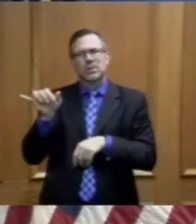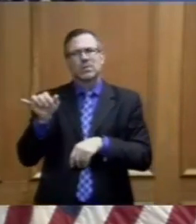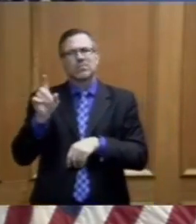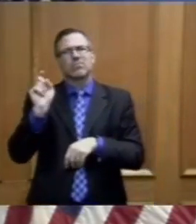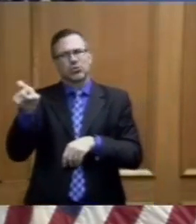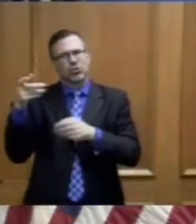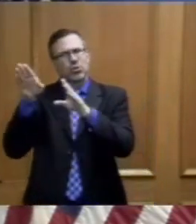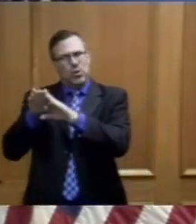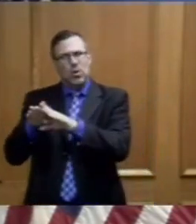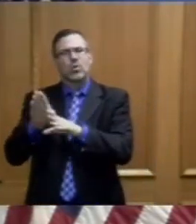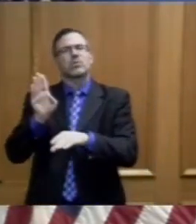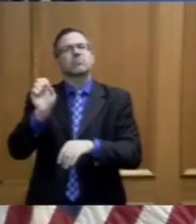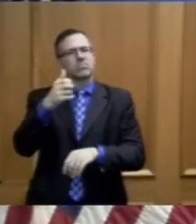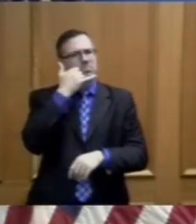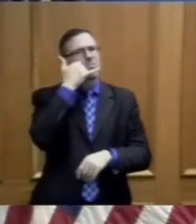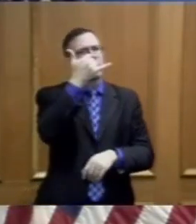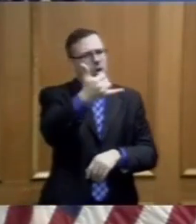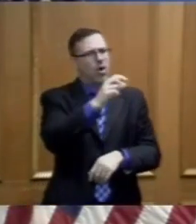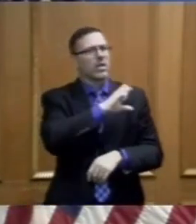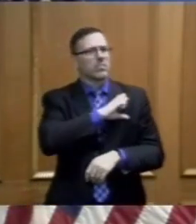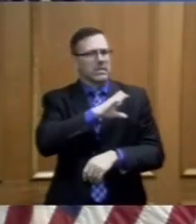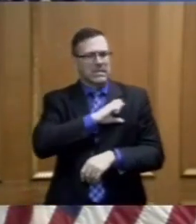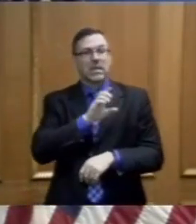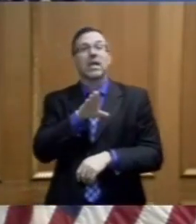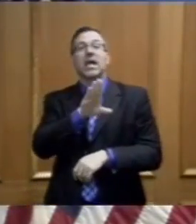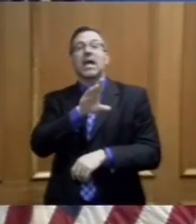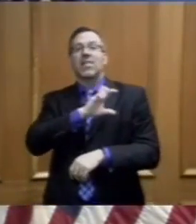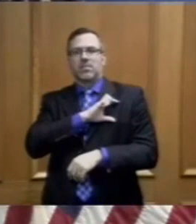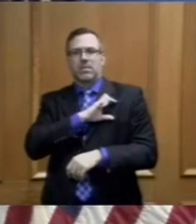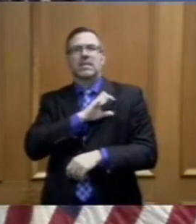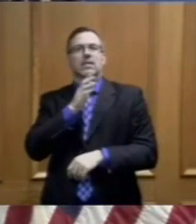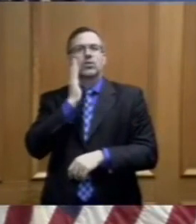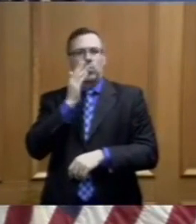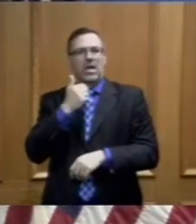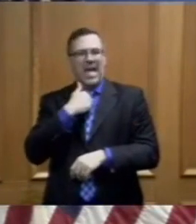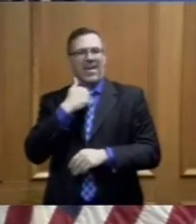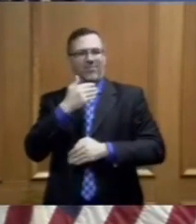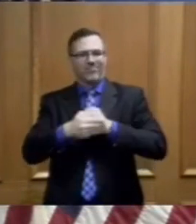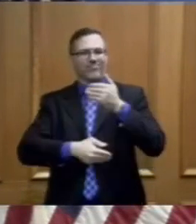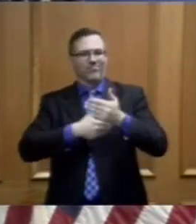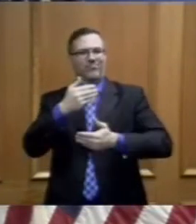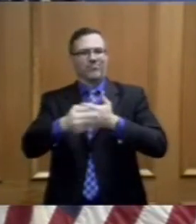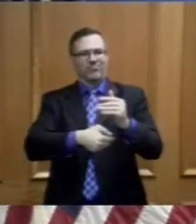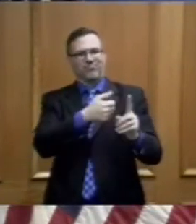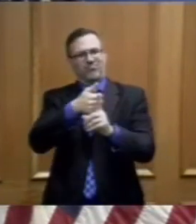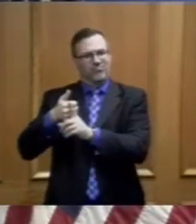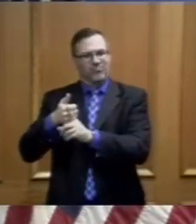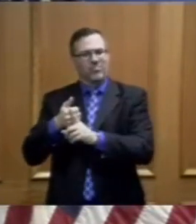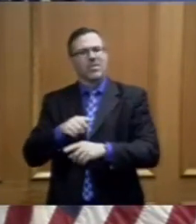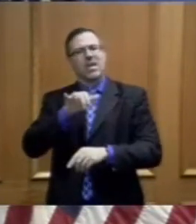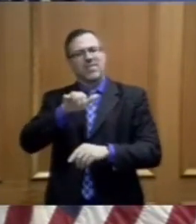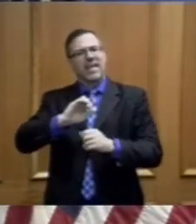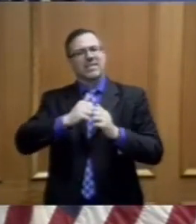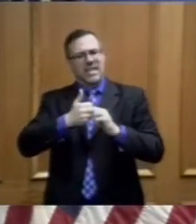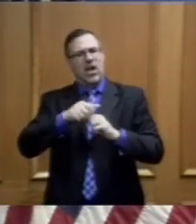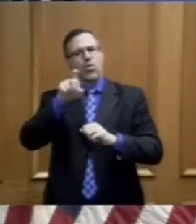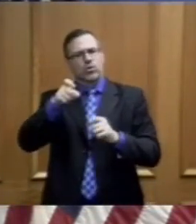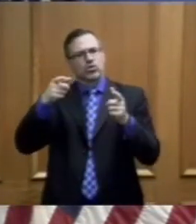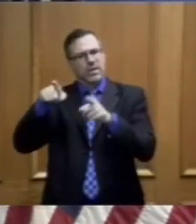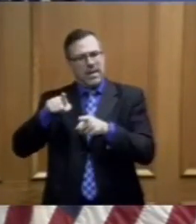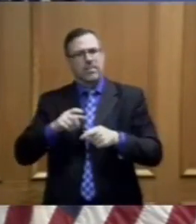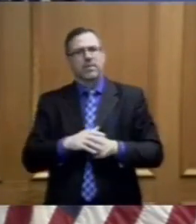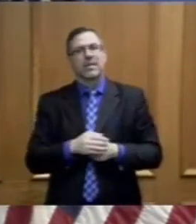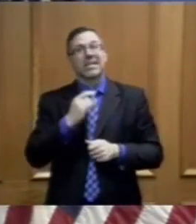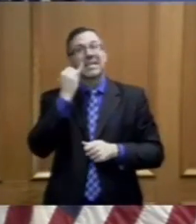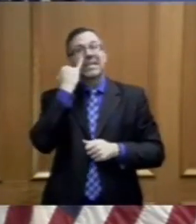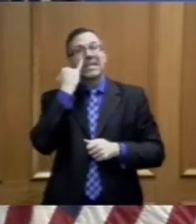through the appropriate steps to get them to comply. That's the way it should happen in local communities. If there's